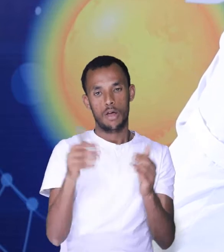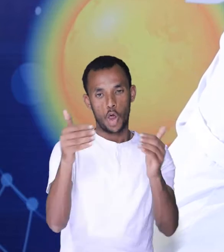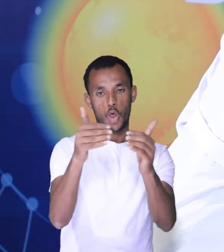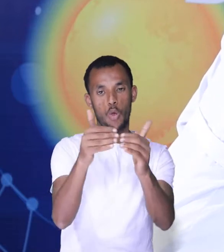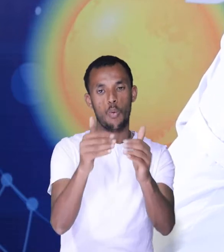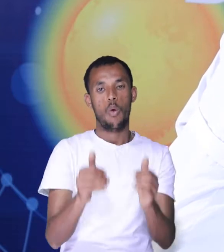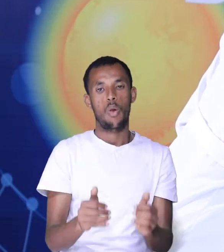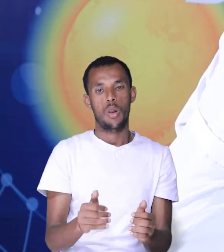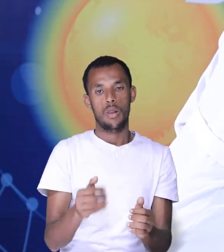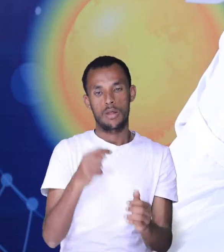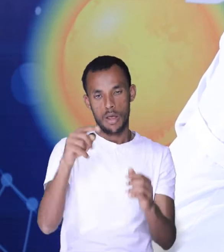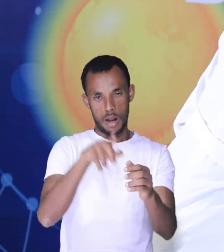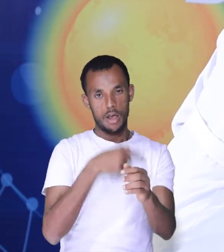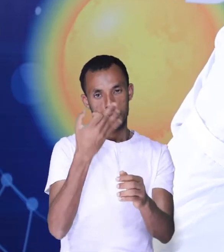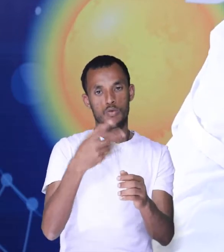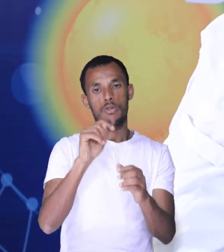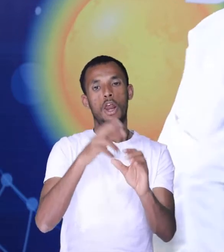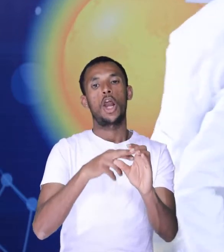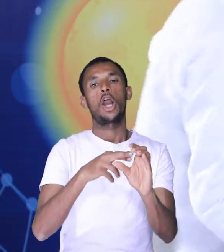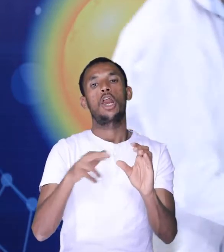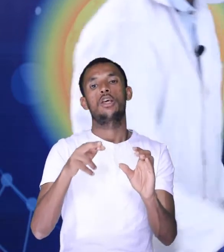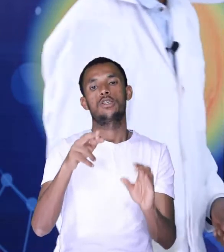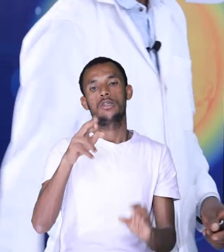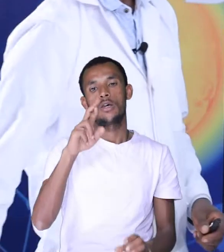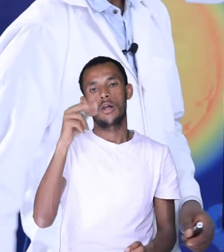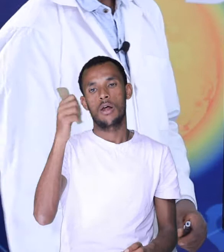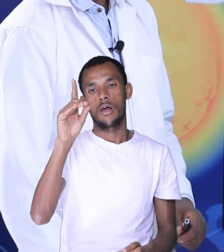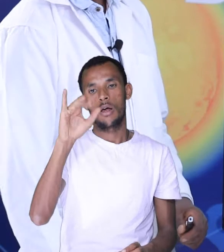equal to the length of the radius r.